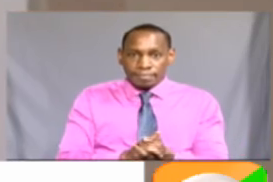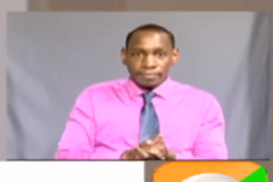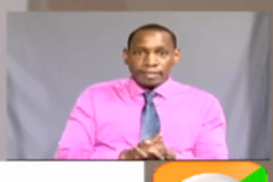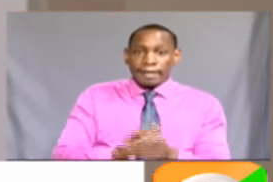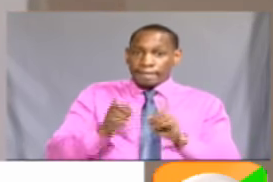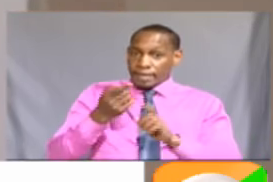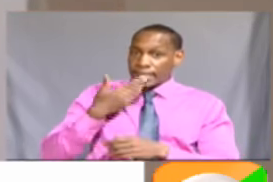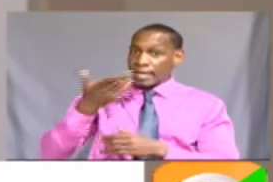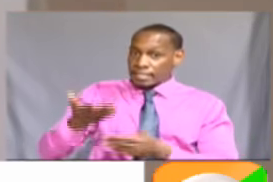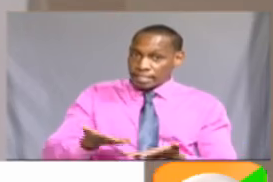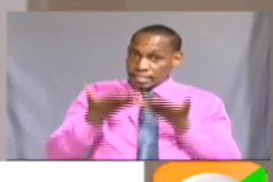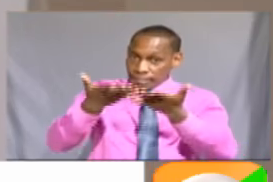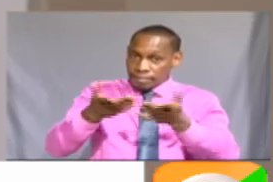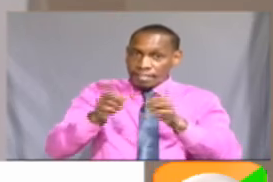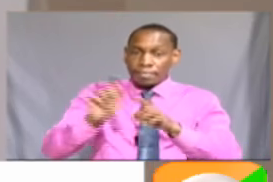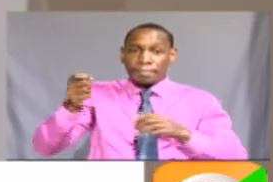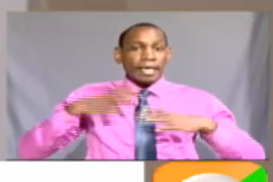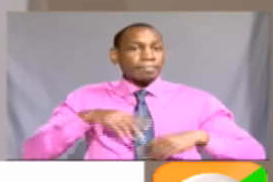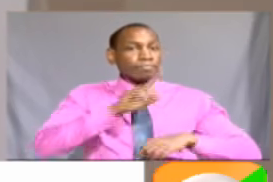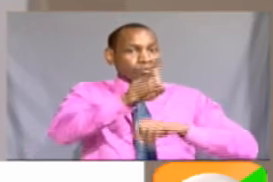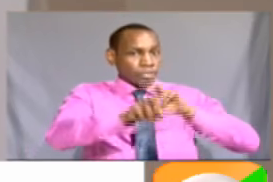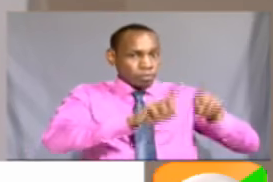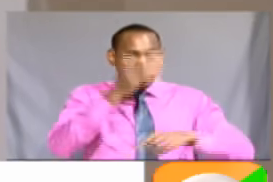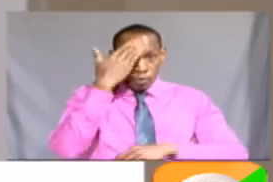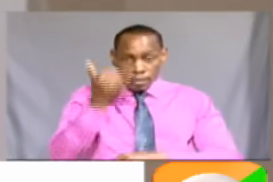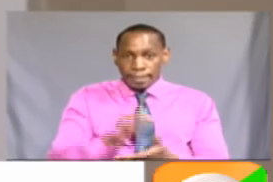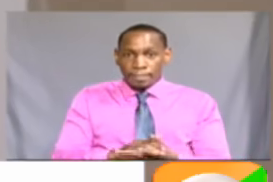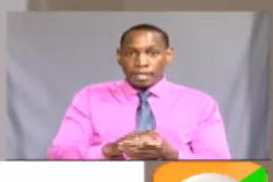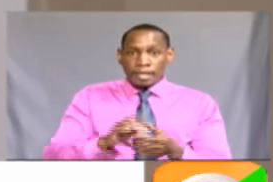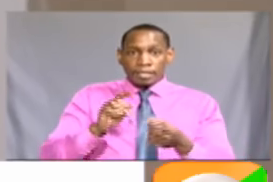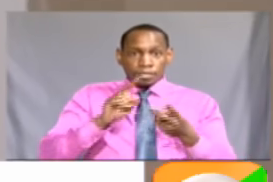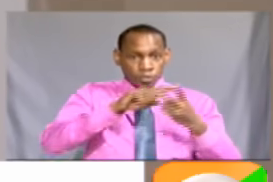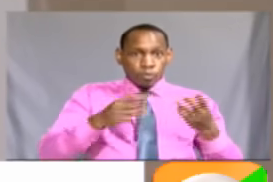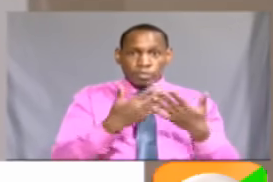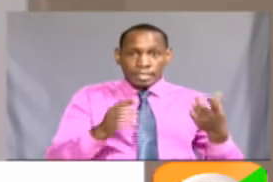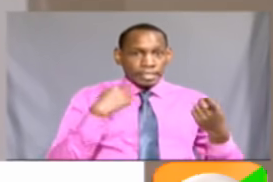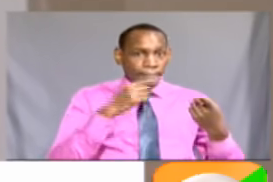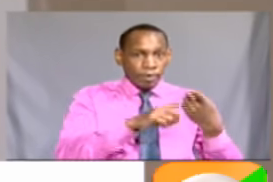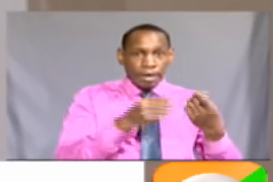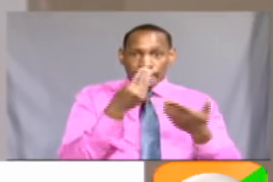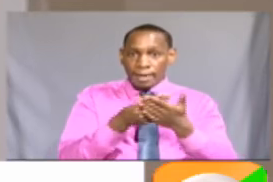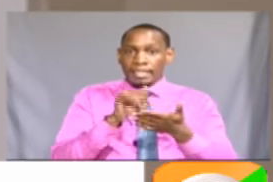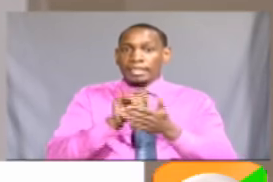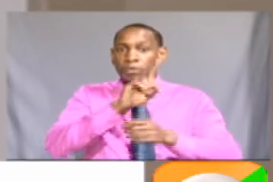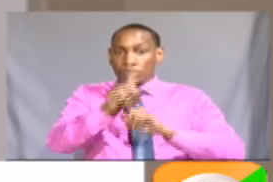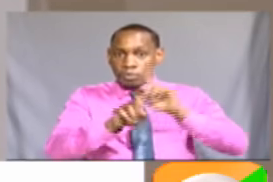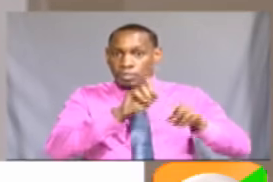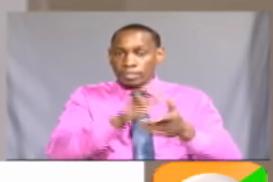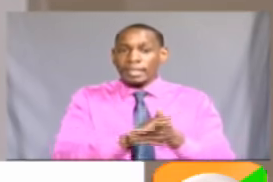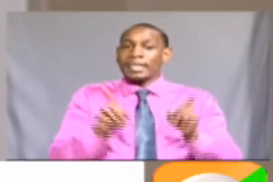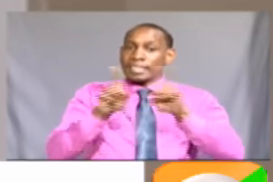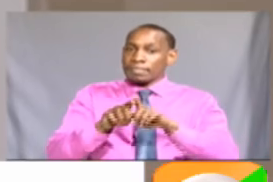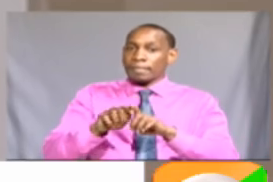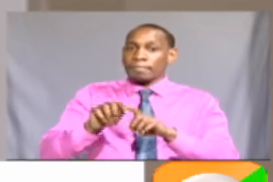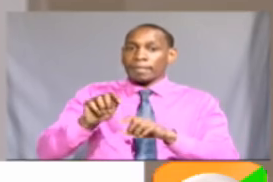Let answers be given. Let Kenyans ask questions because two things. Number one, the money that they are asking questions about is